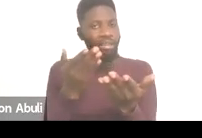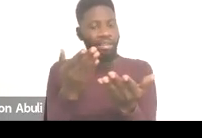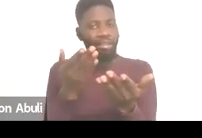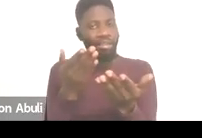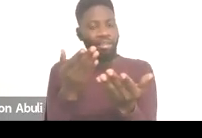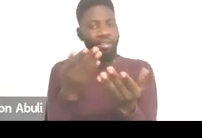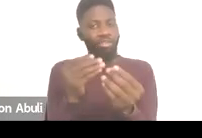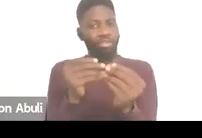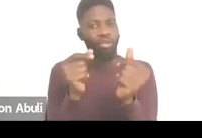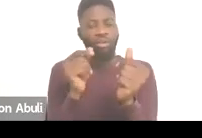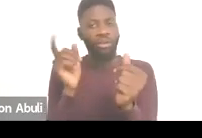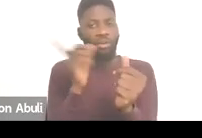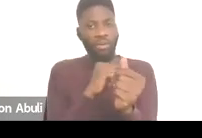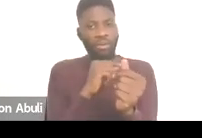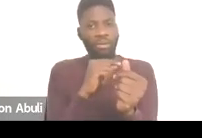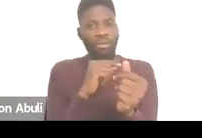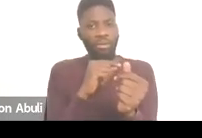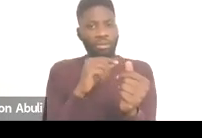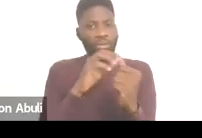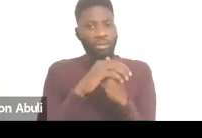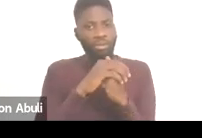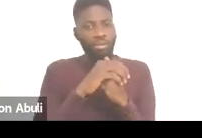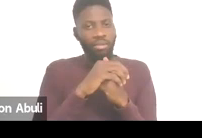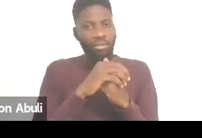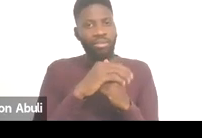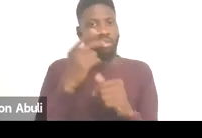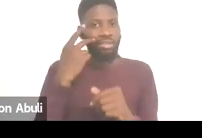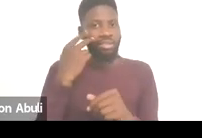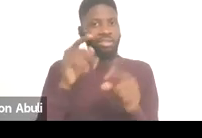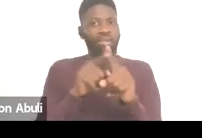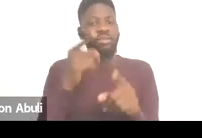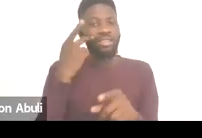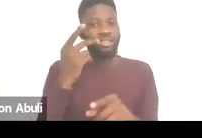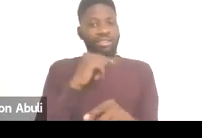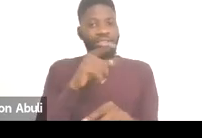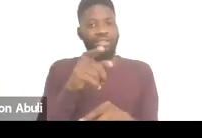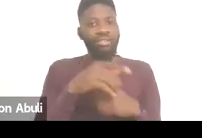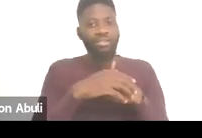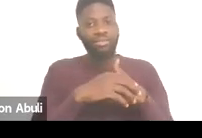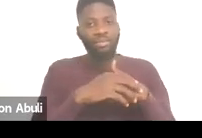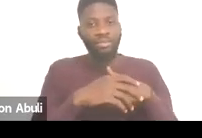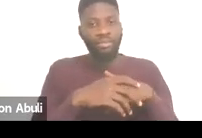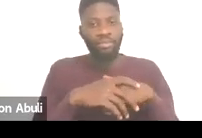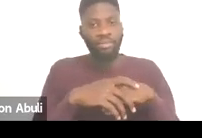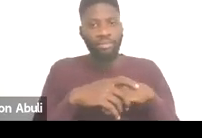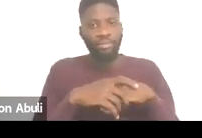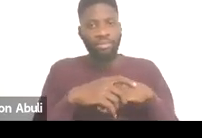addressed. Oh, that's good. Thank you. I can actually see this there. Yeah. All right.